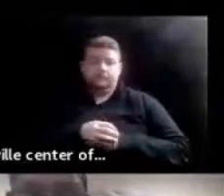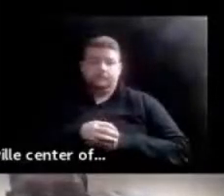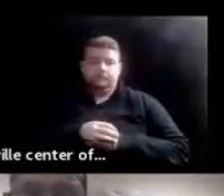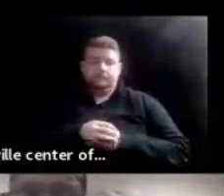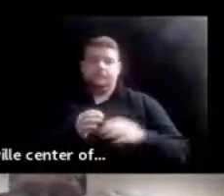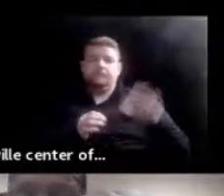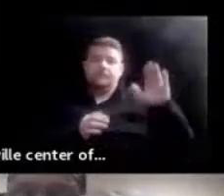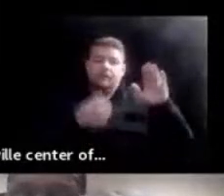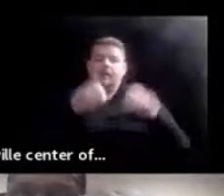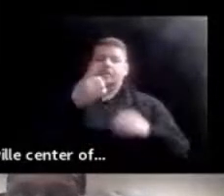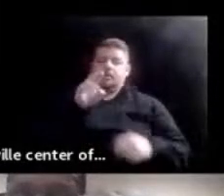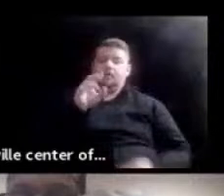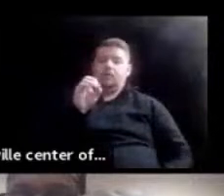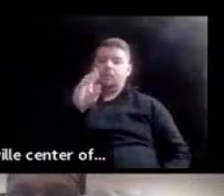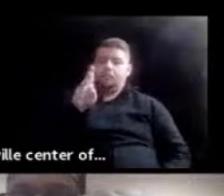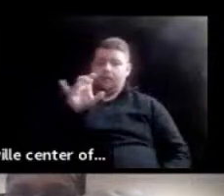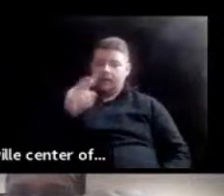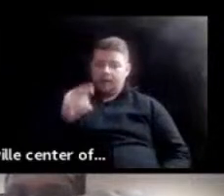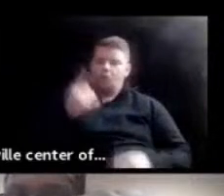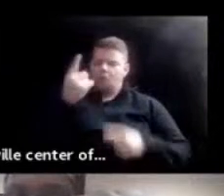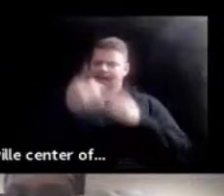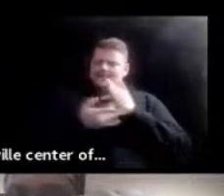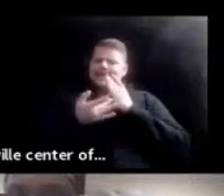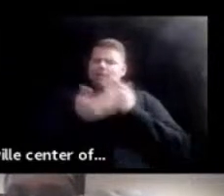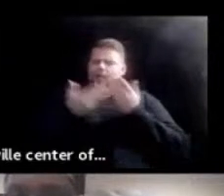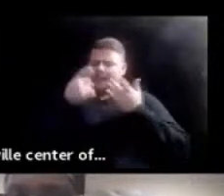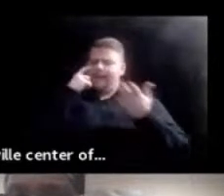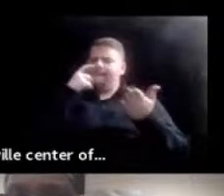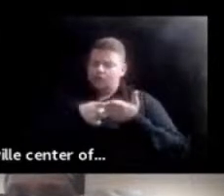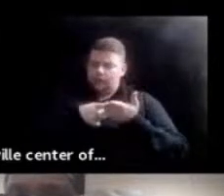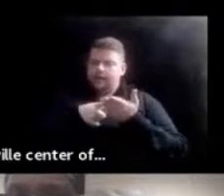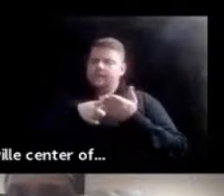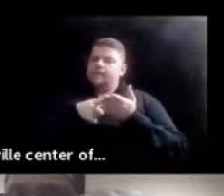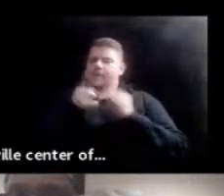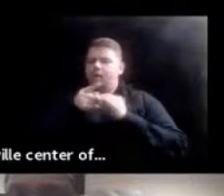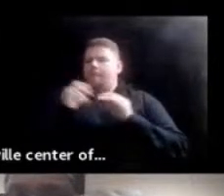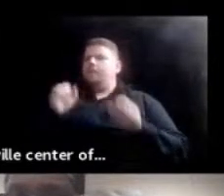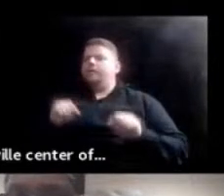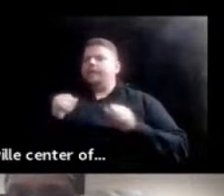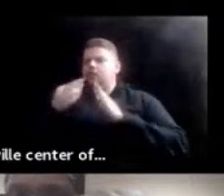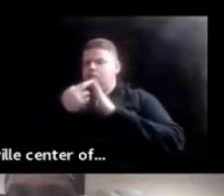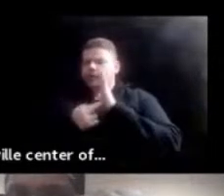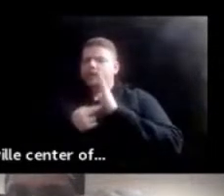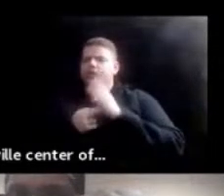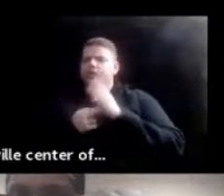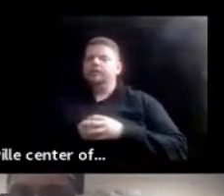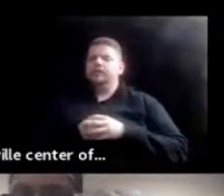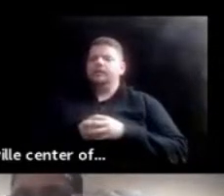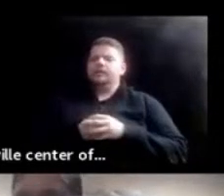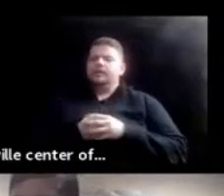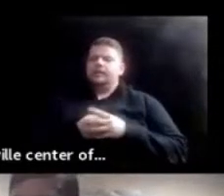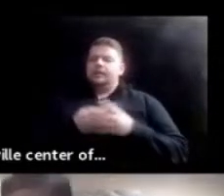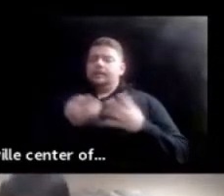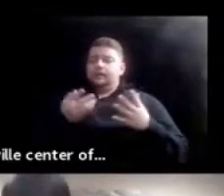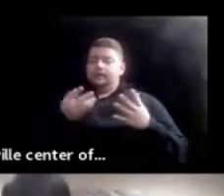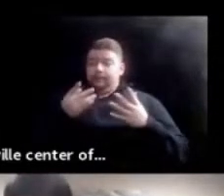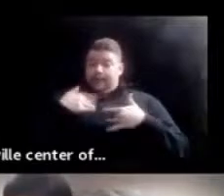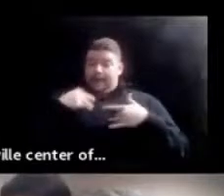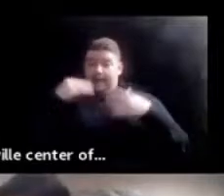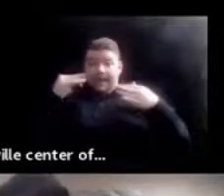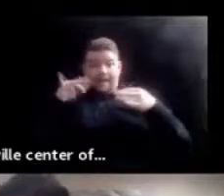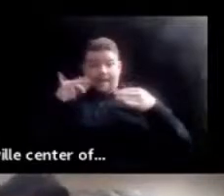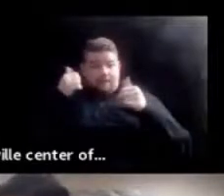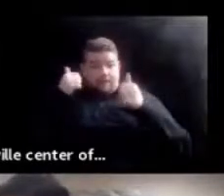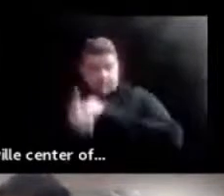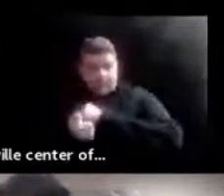One technical thing I just noticed looking over this potential regulation, just if we pass this in one